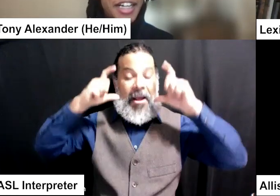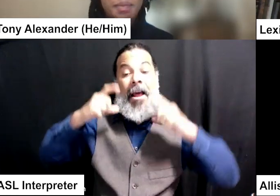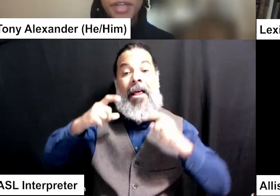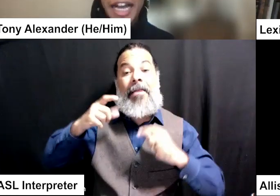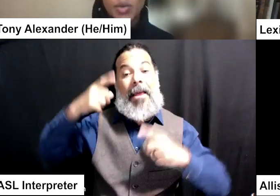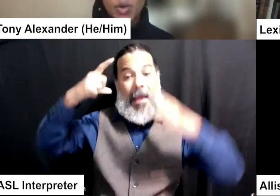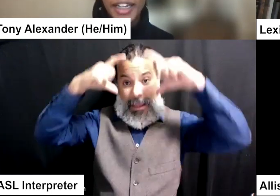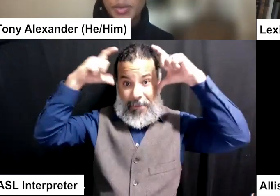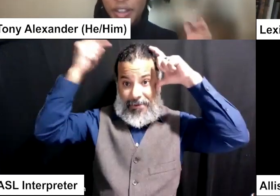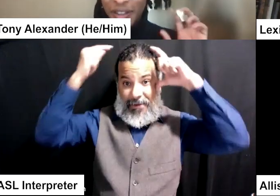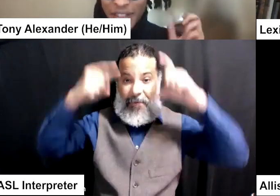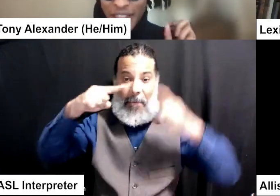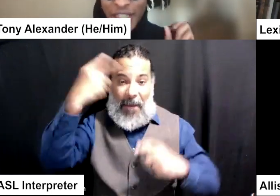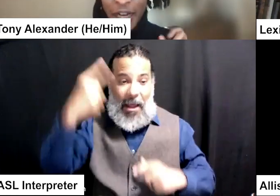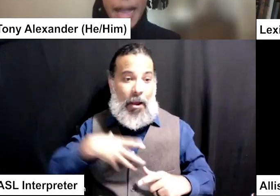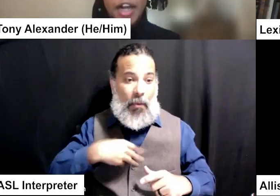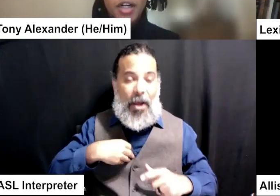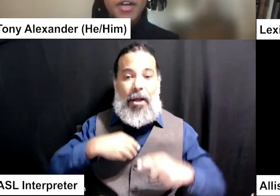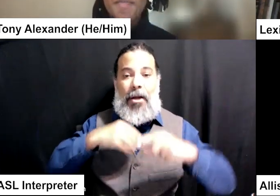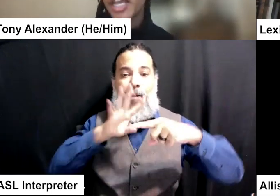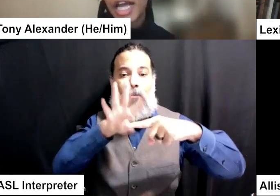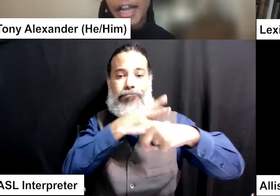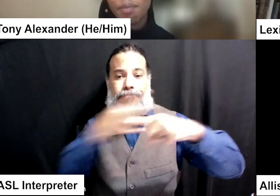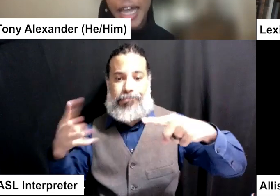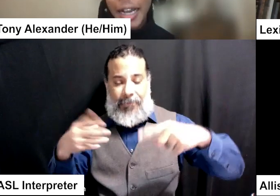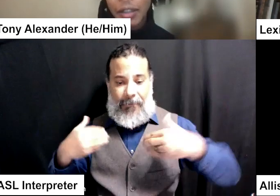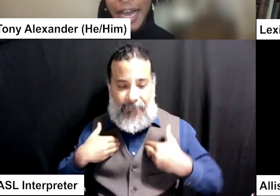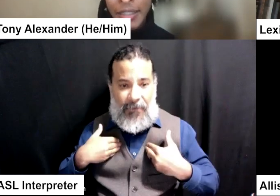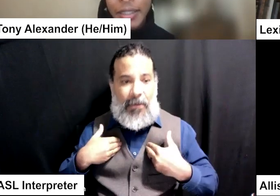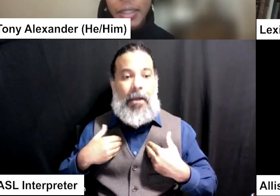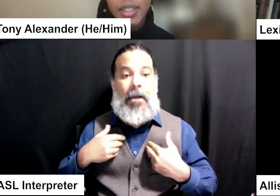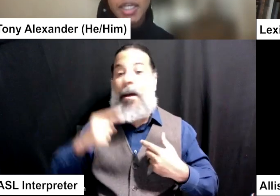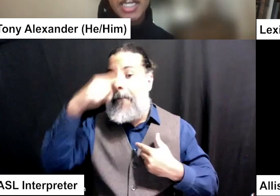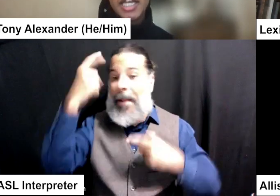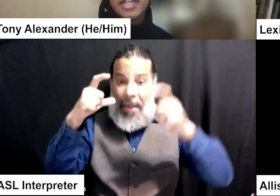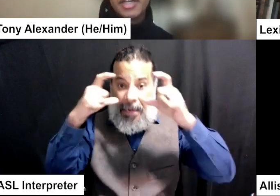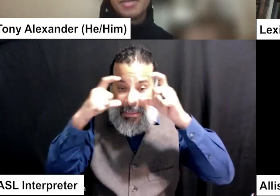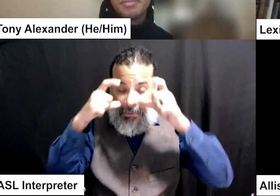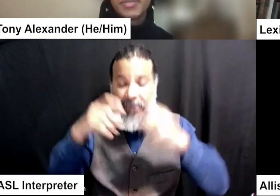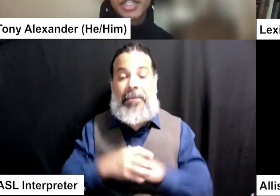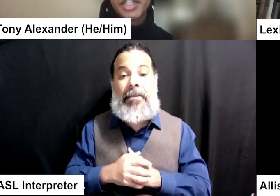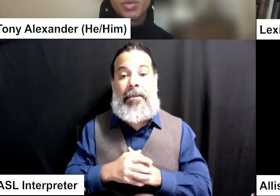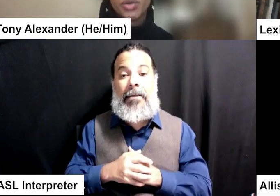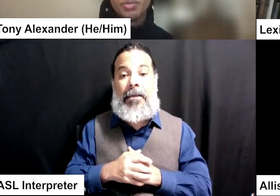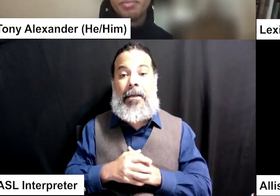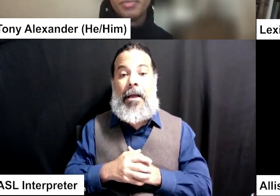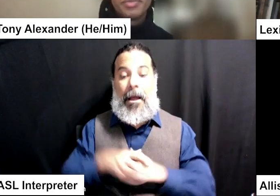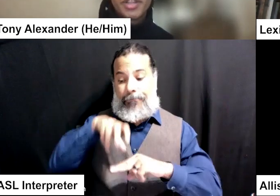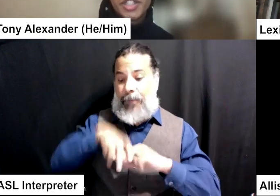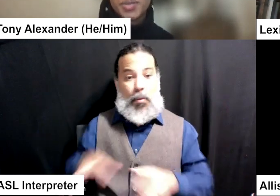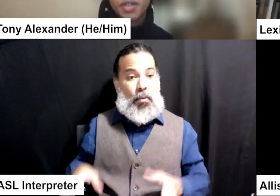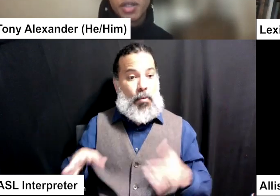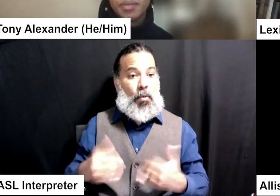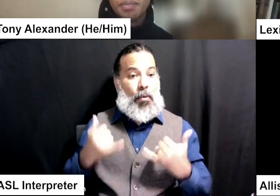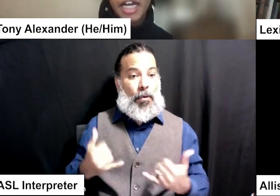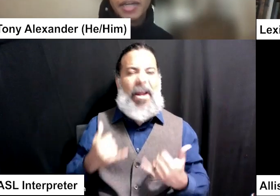is black and white with zigzag pattern. I have black glasses, and I'm sitting in a room